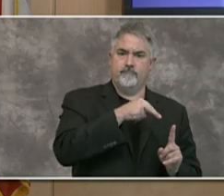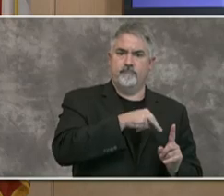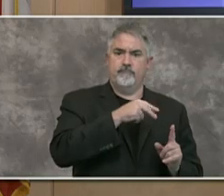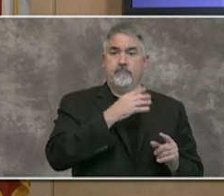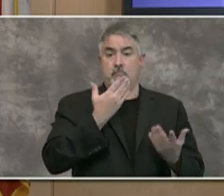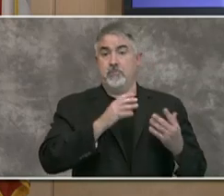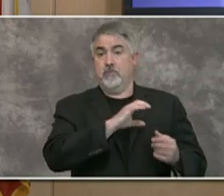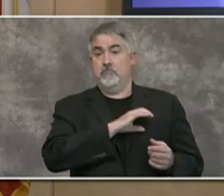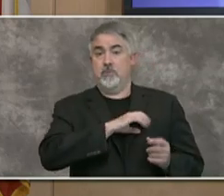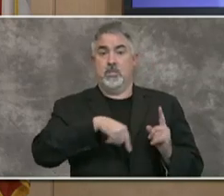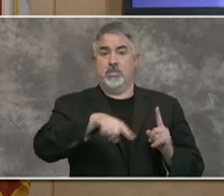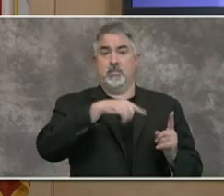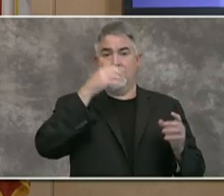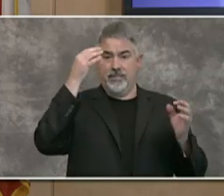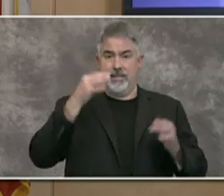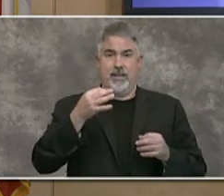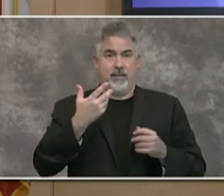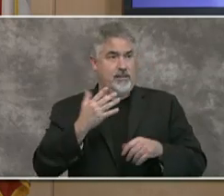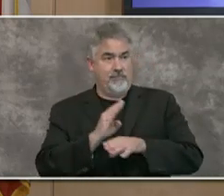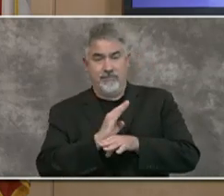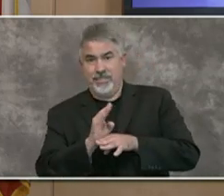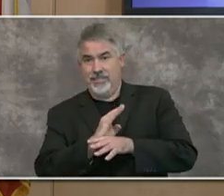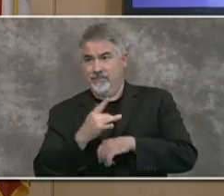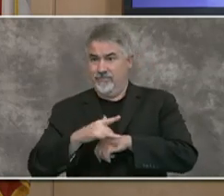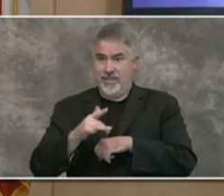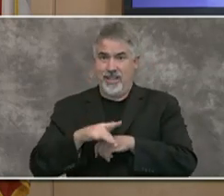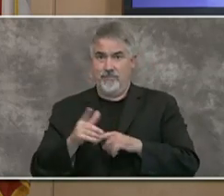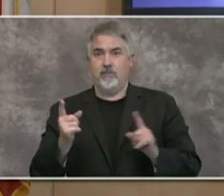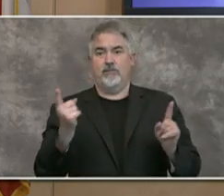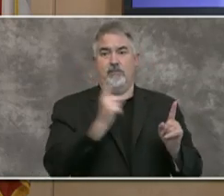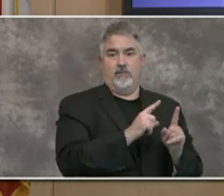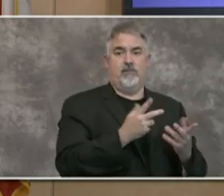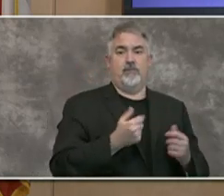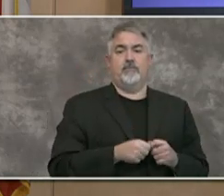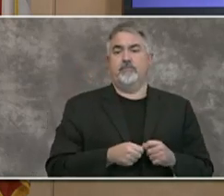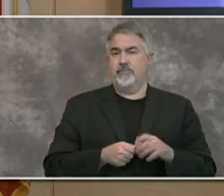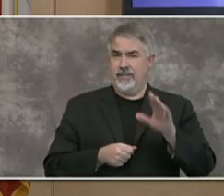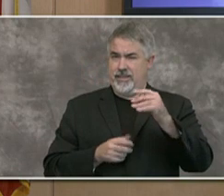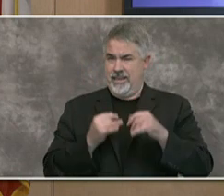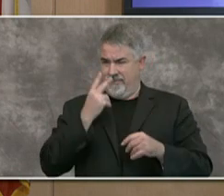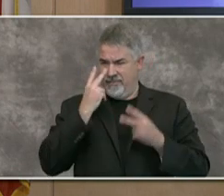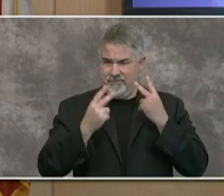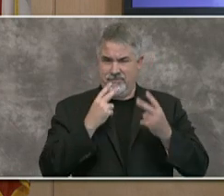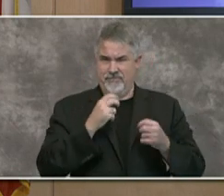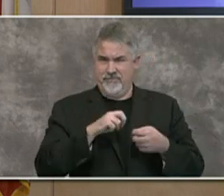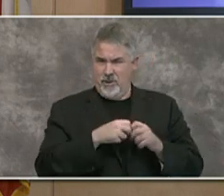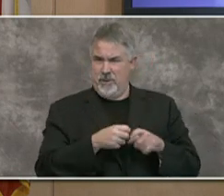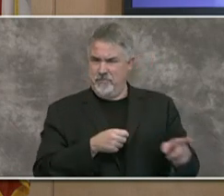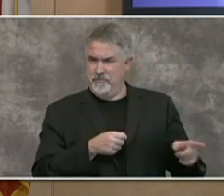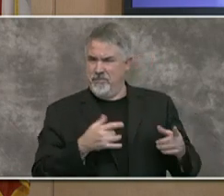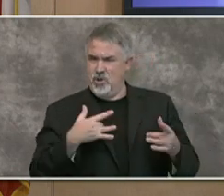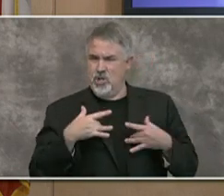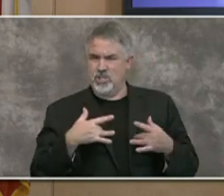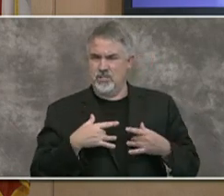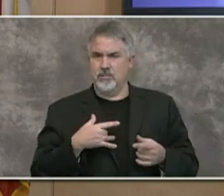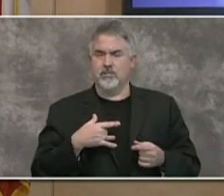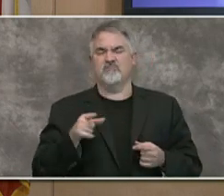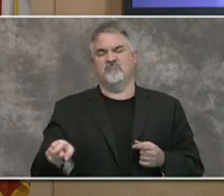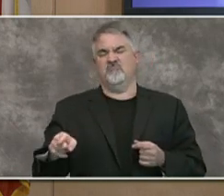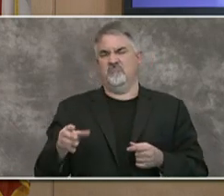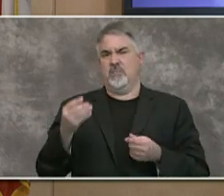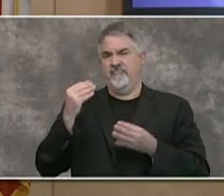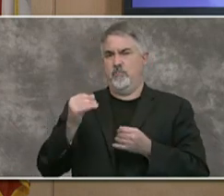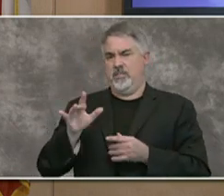that jurisdiction. And so we would encourage you, as you see concerns or problems, again, to utilize that website to have